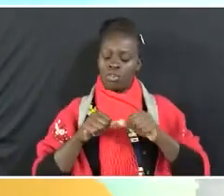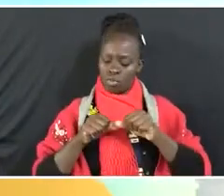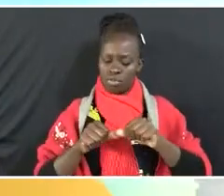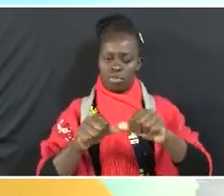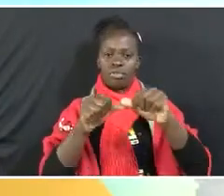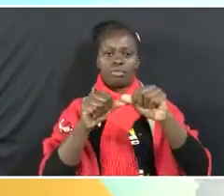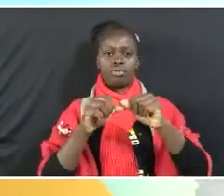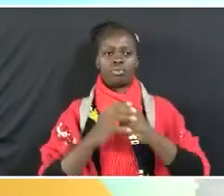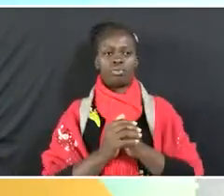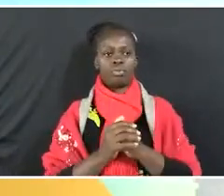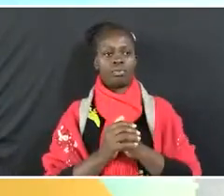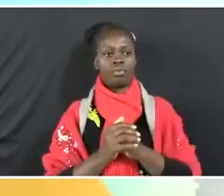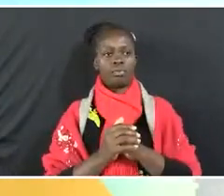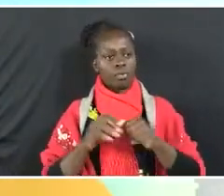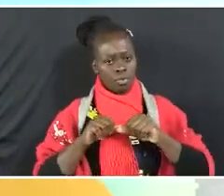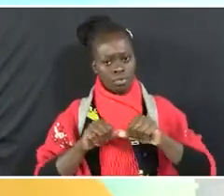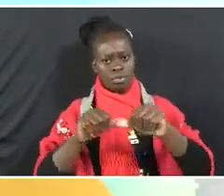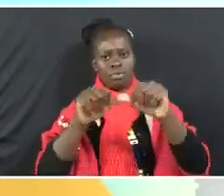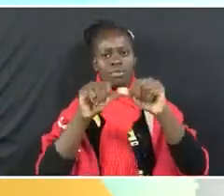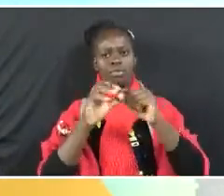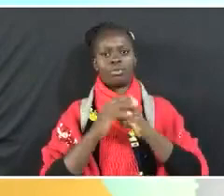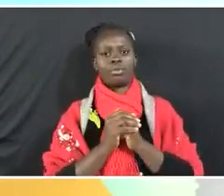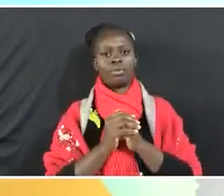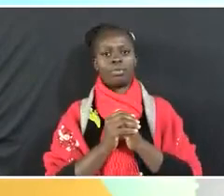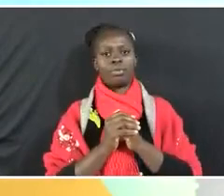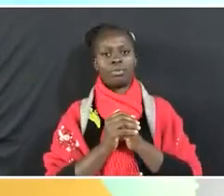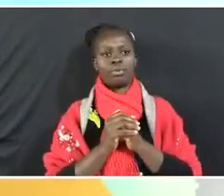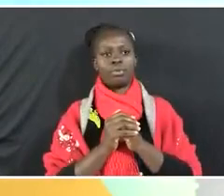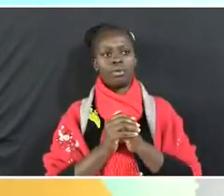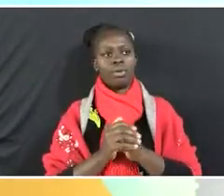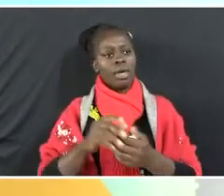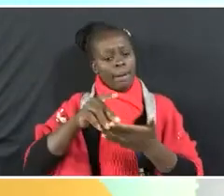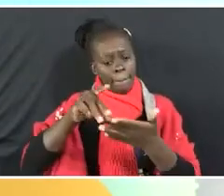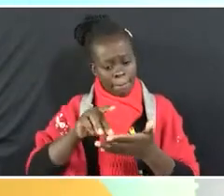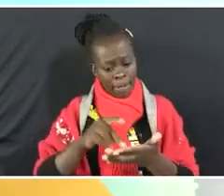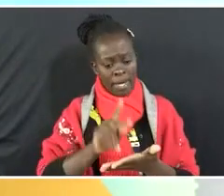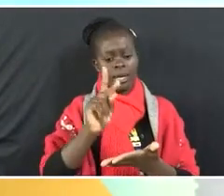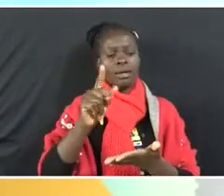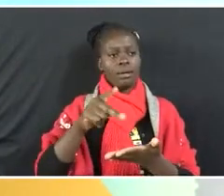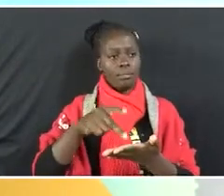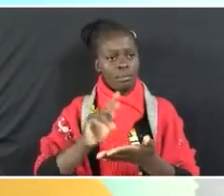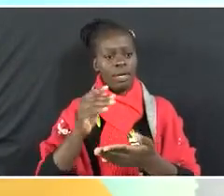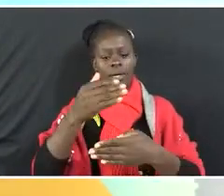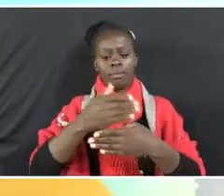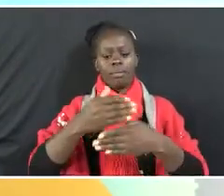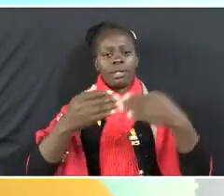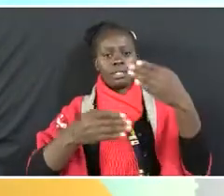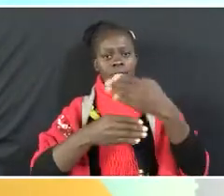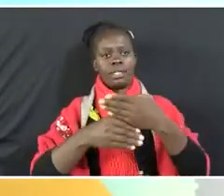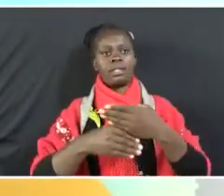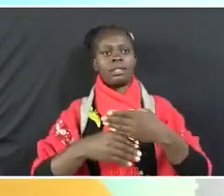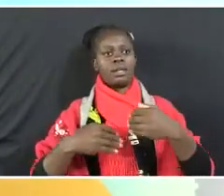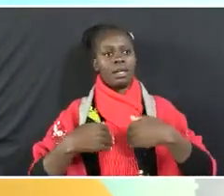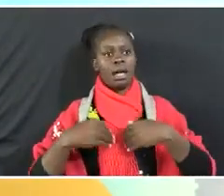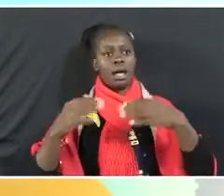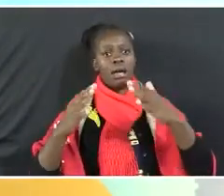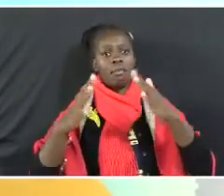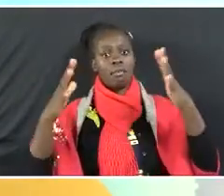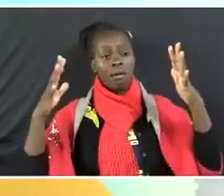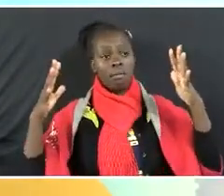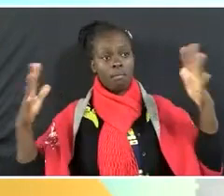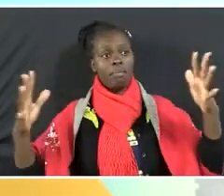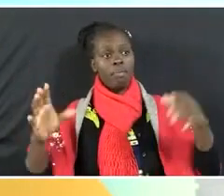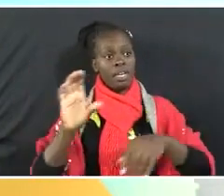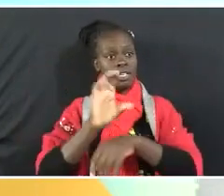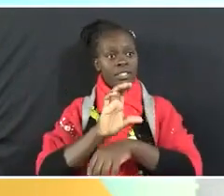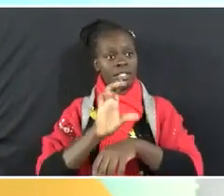ahead. Church, go ahead. Spend on brick and mortar, and we will have big churches with no congregation